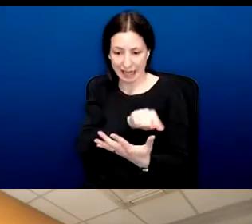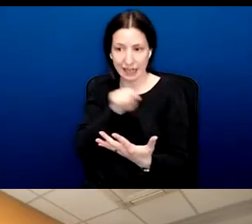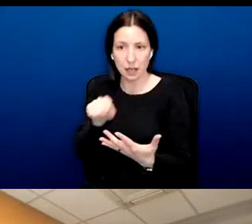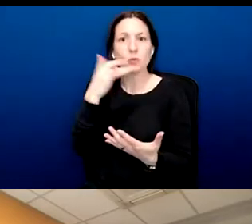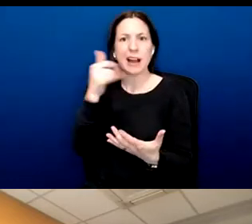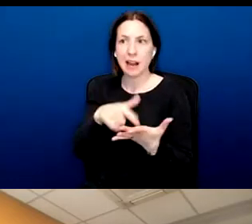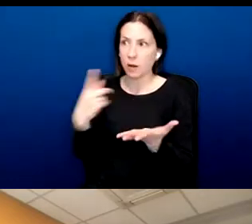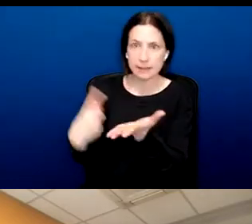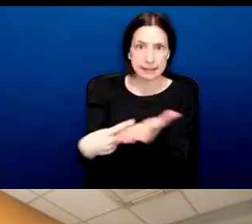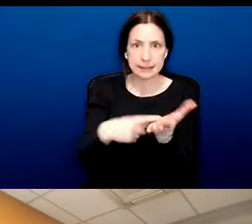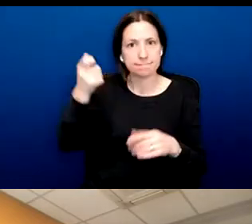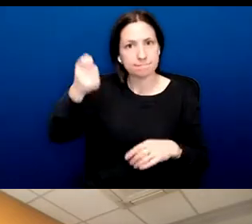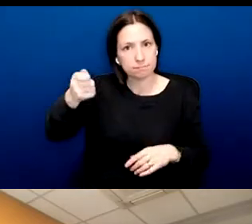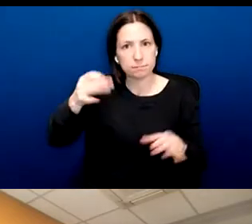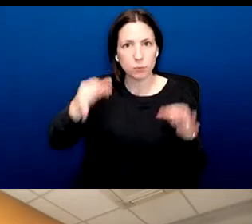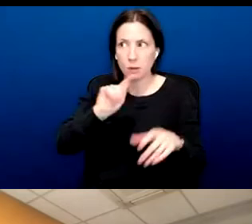well.